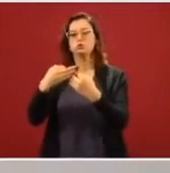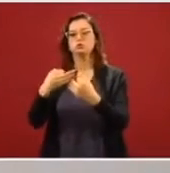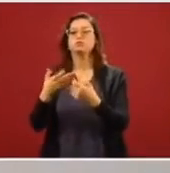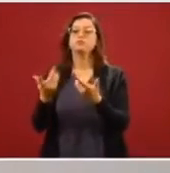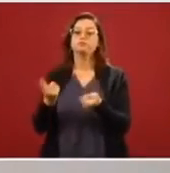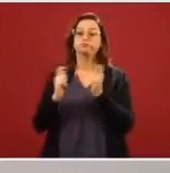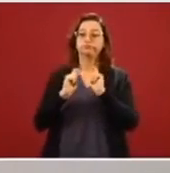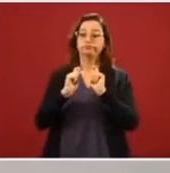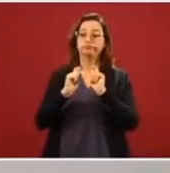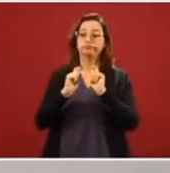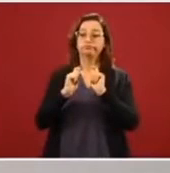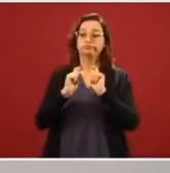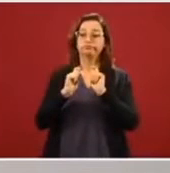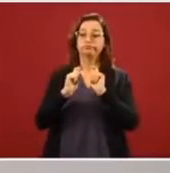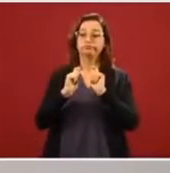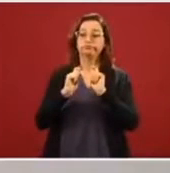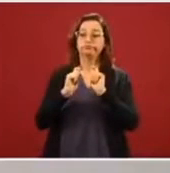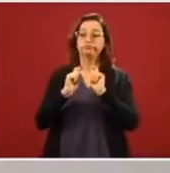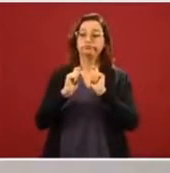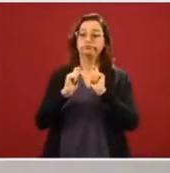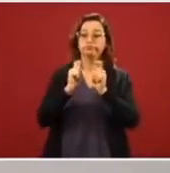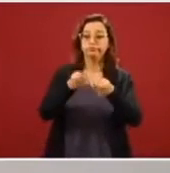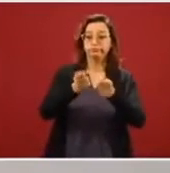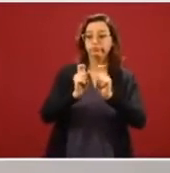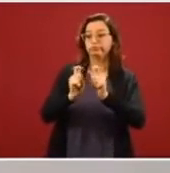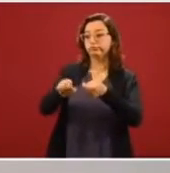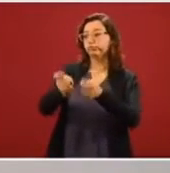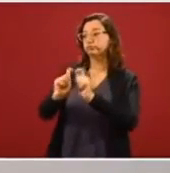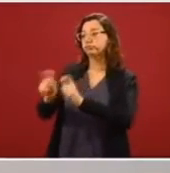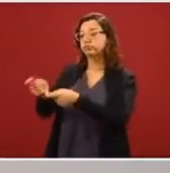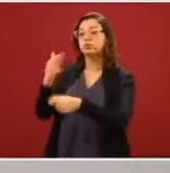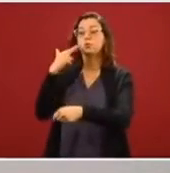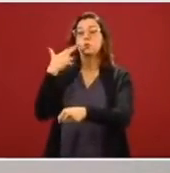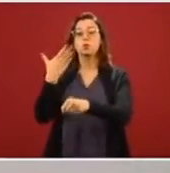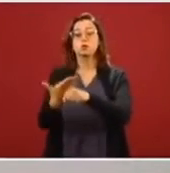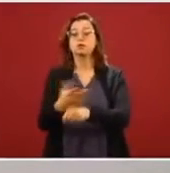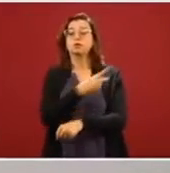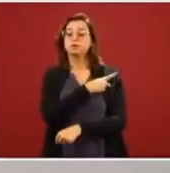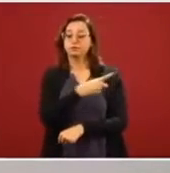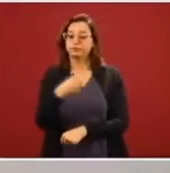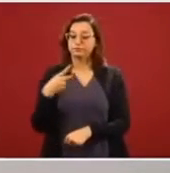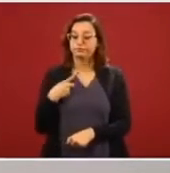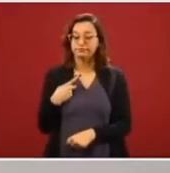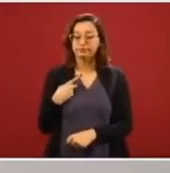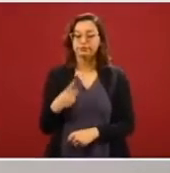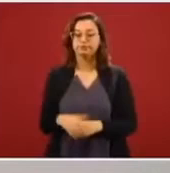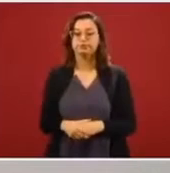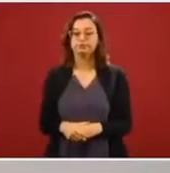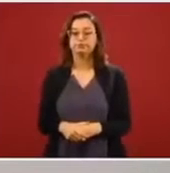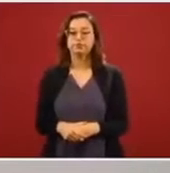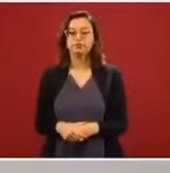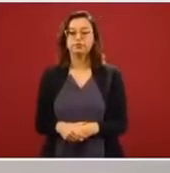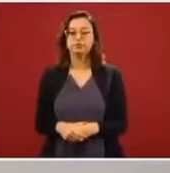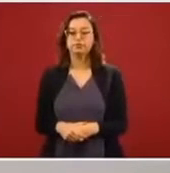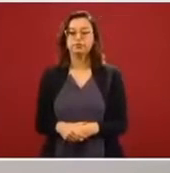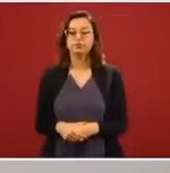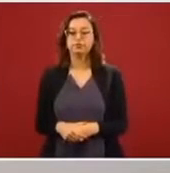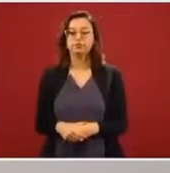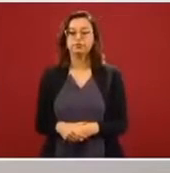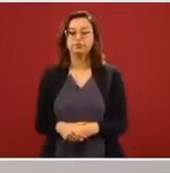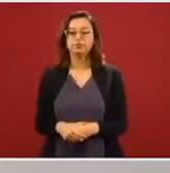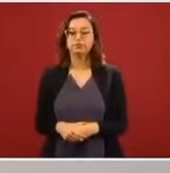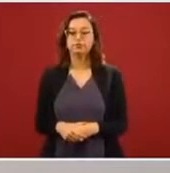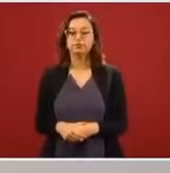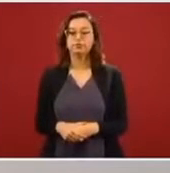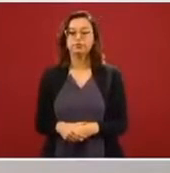un papel que jugar. have a role to play. Y uno de los papeles que tienen que jugar o que pueden jugar And